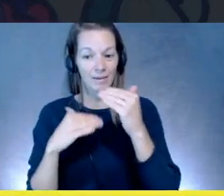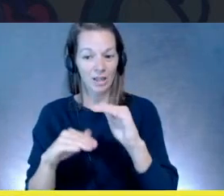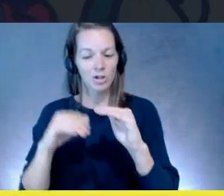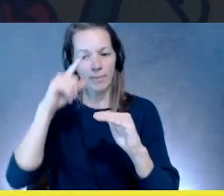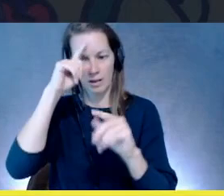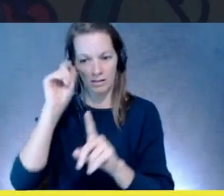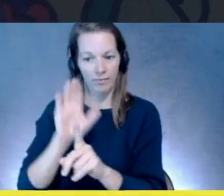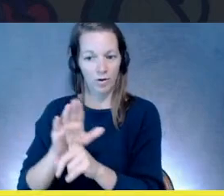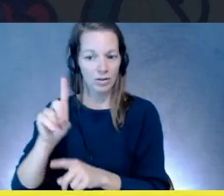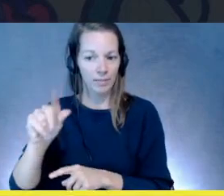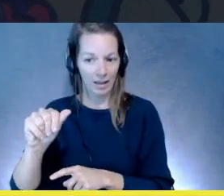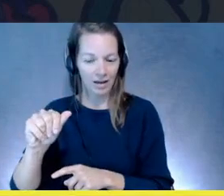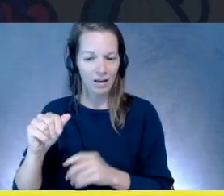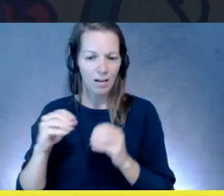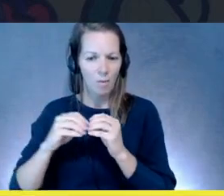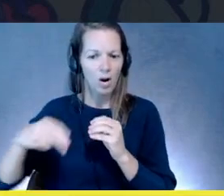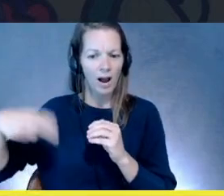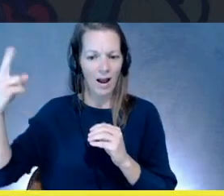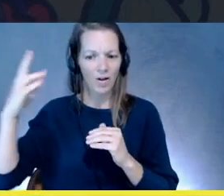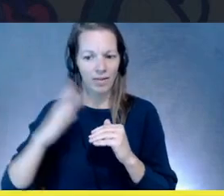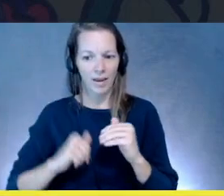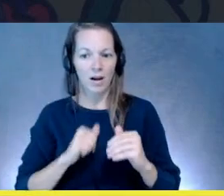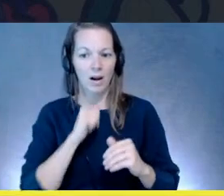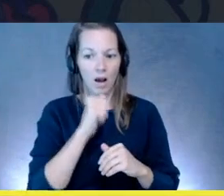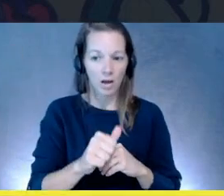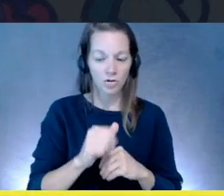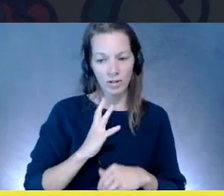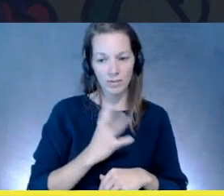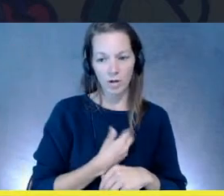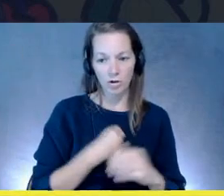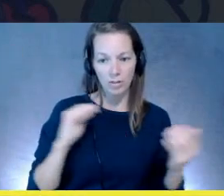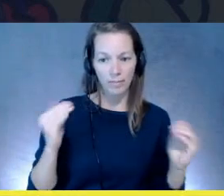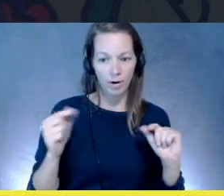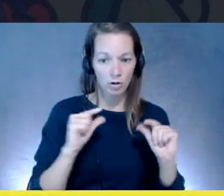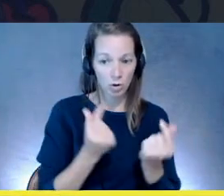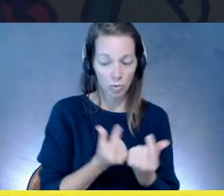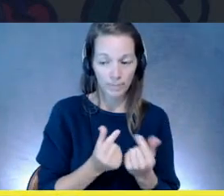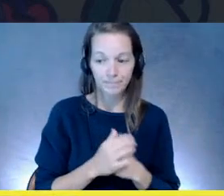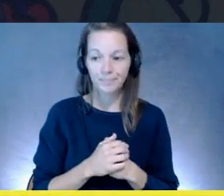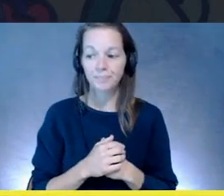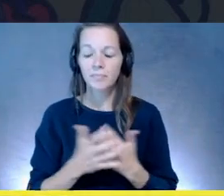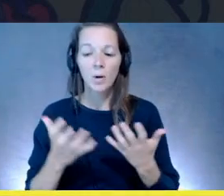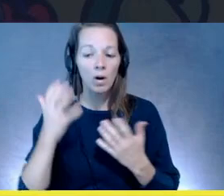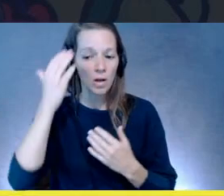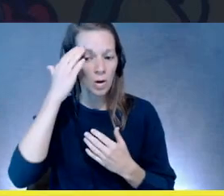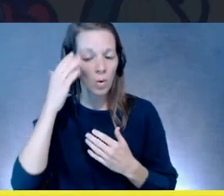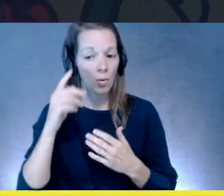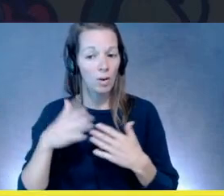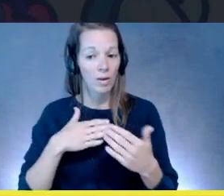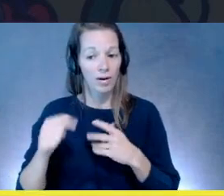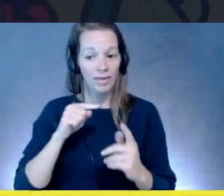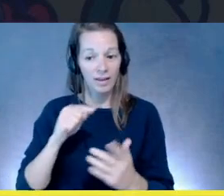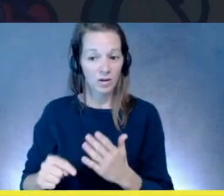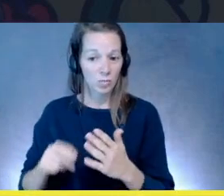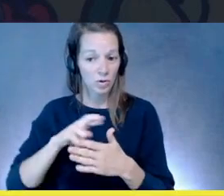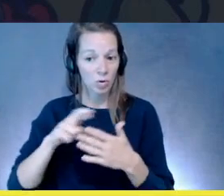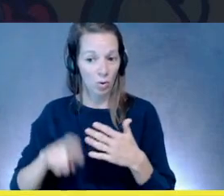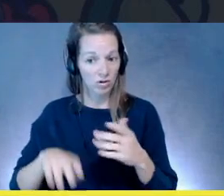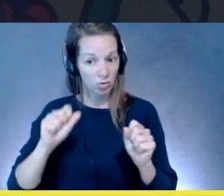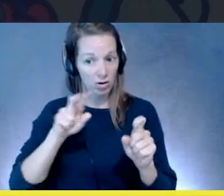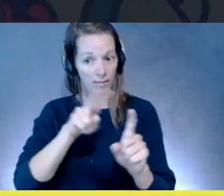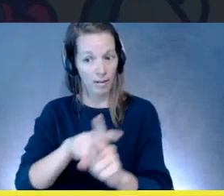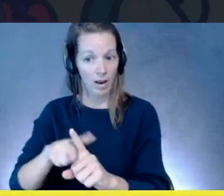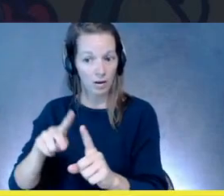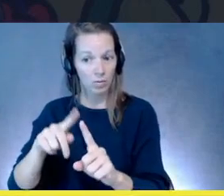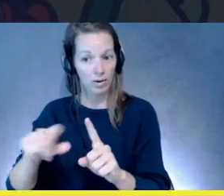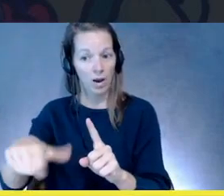significantly higher than the non-transgender comparison group. So I wanted to know whether these results were generalizable to other states.